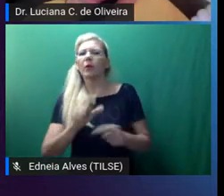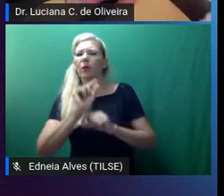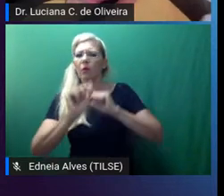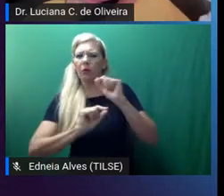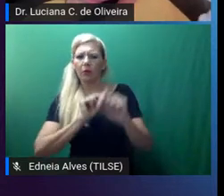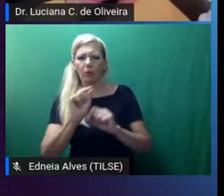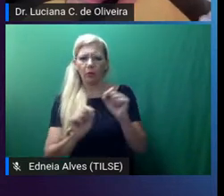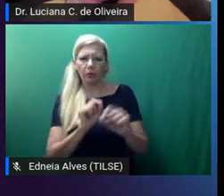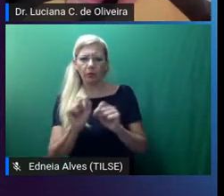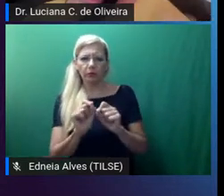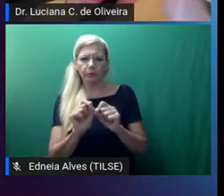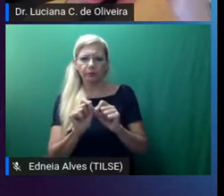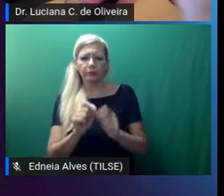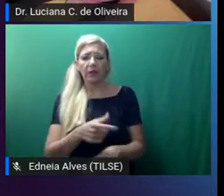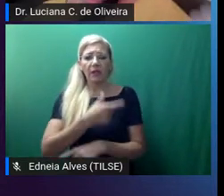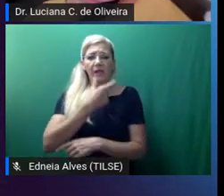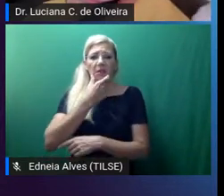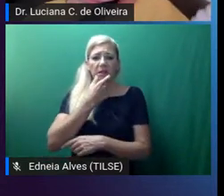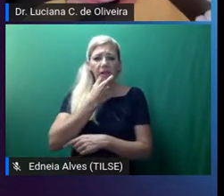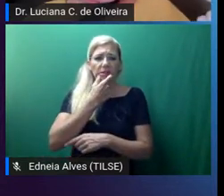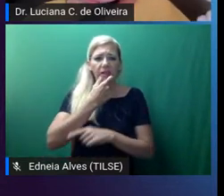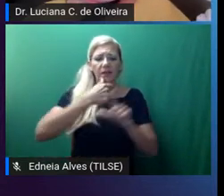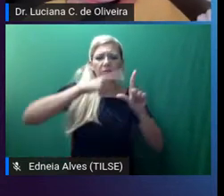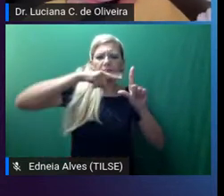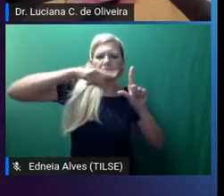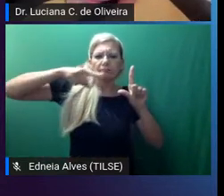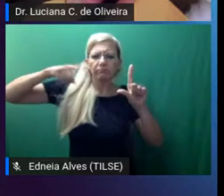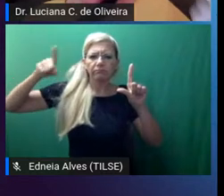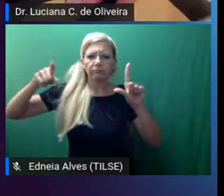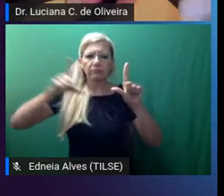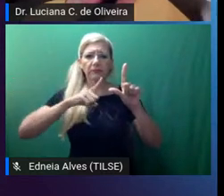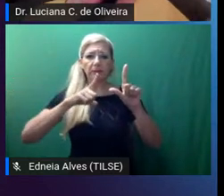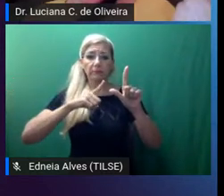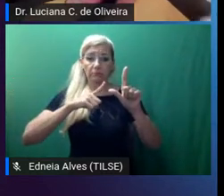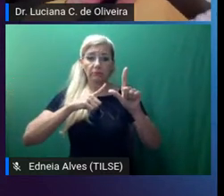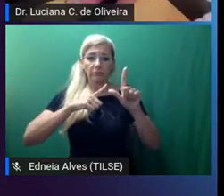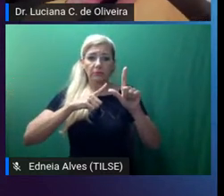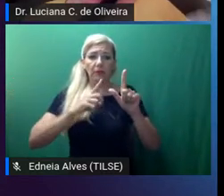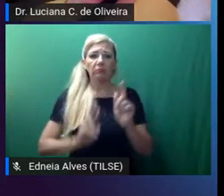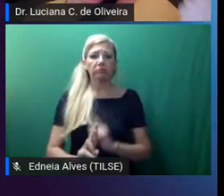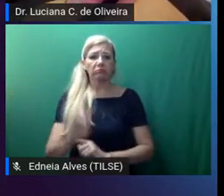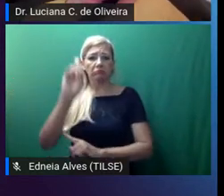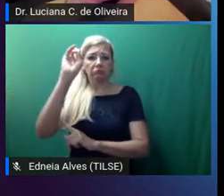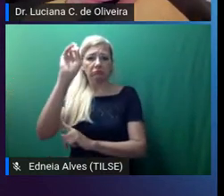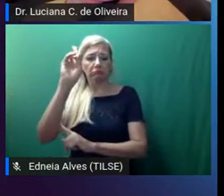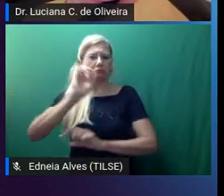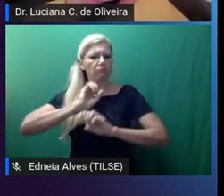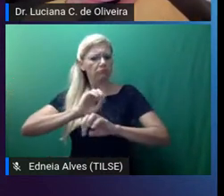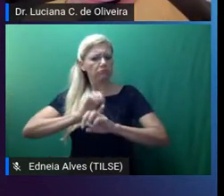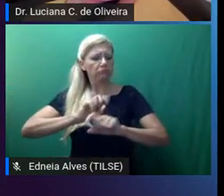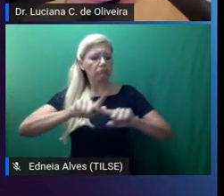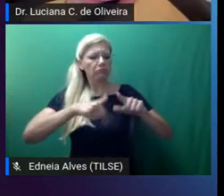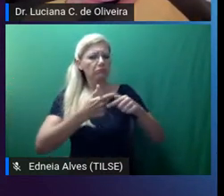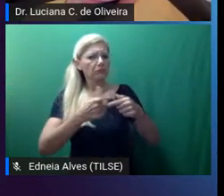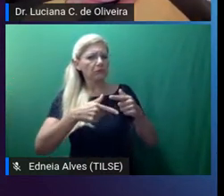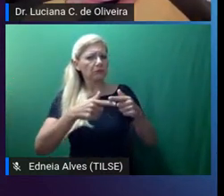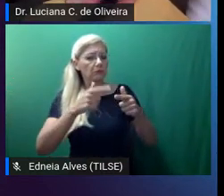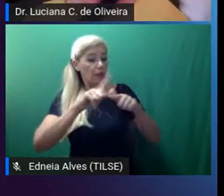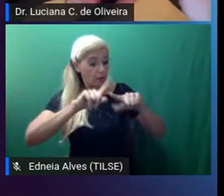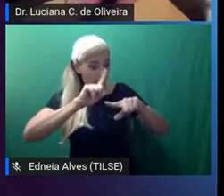What Englishes or varieties of English are represented in your teaching